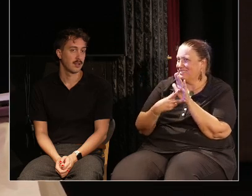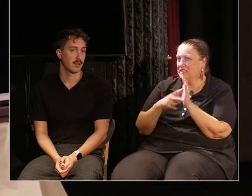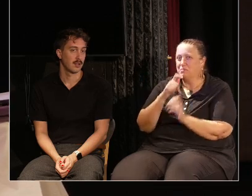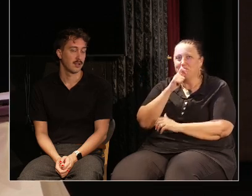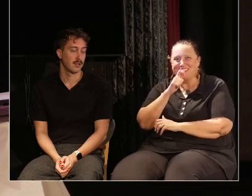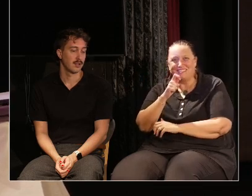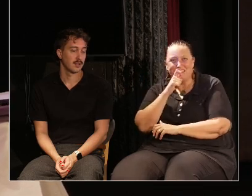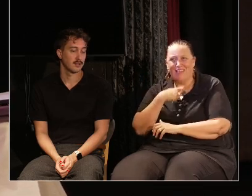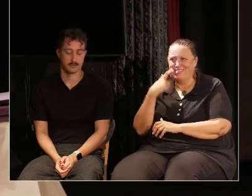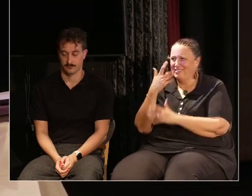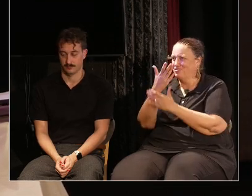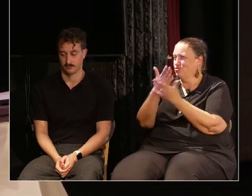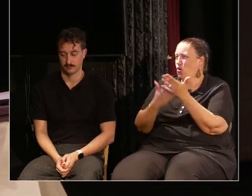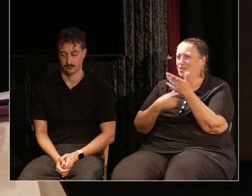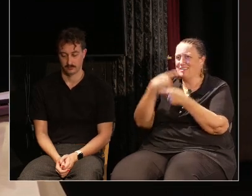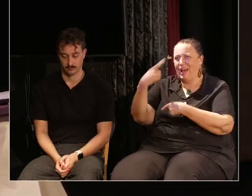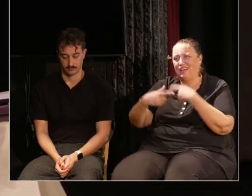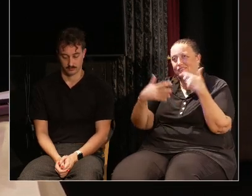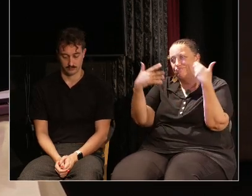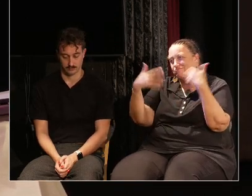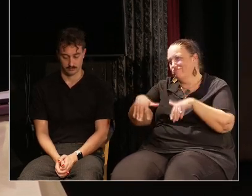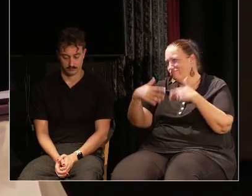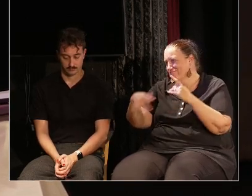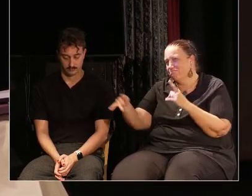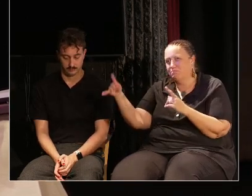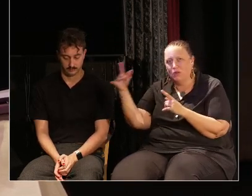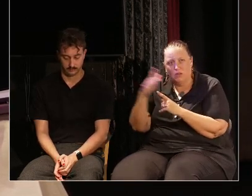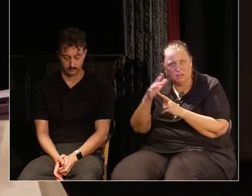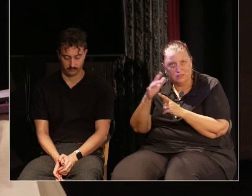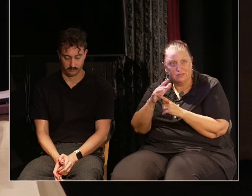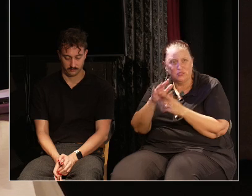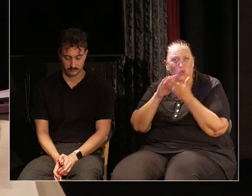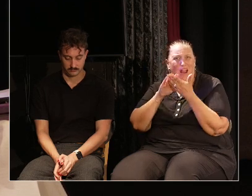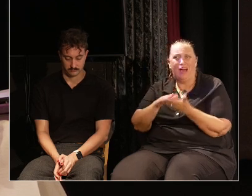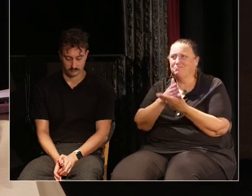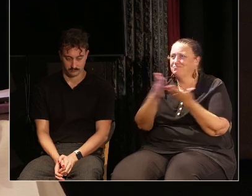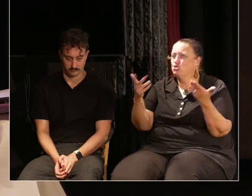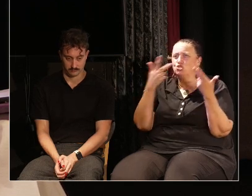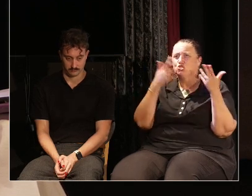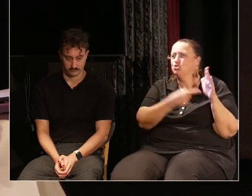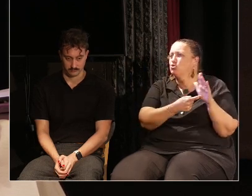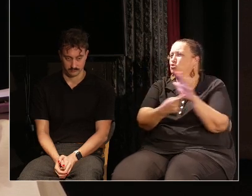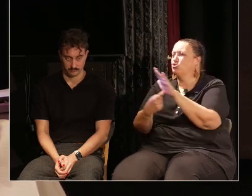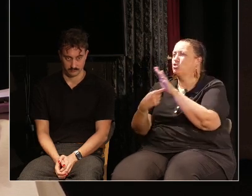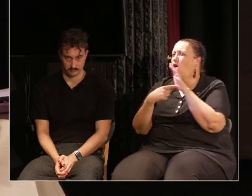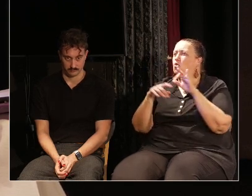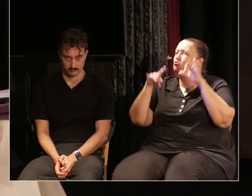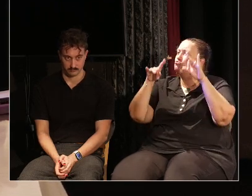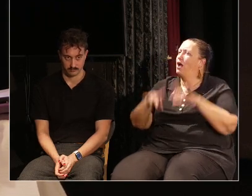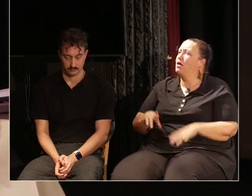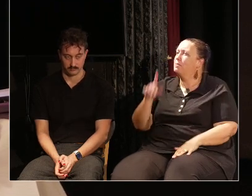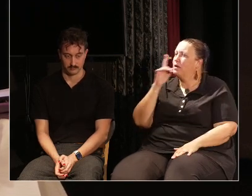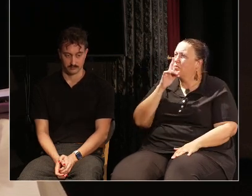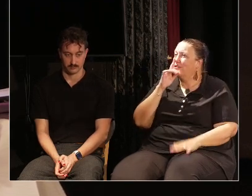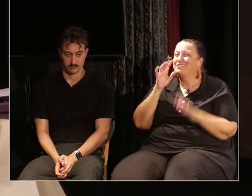storytelling is so important in helping to show Australians, maybe Australians who don't agree, that